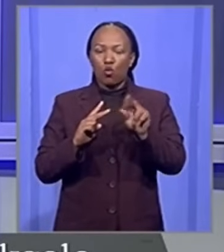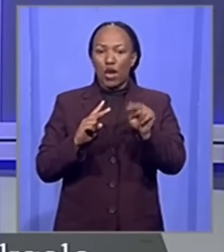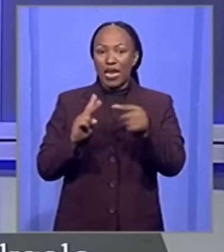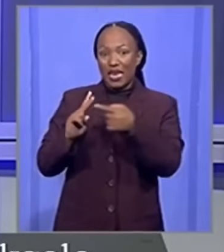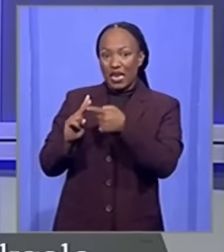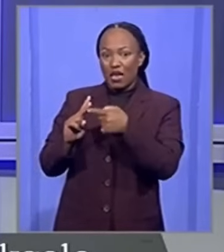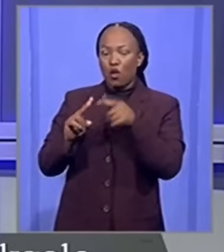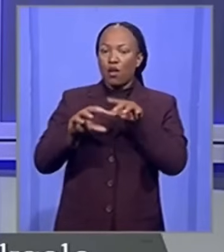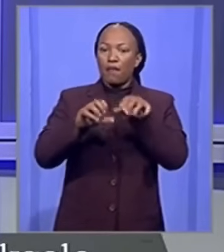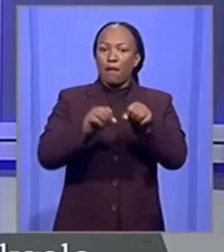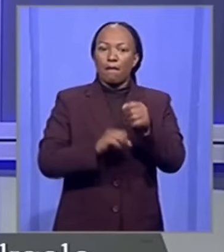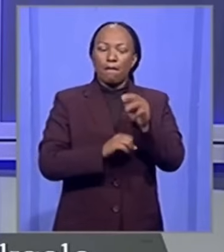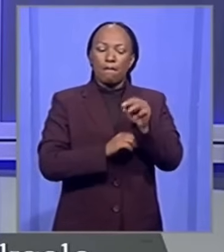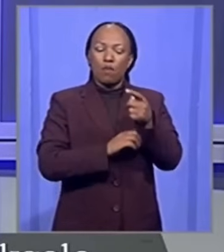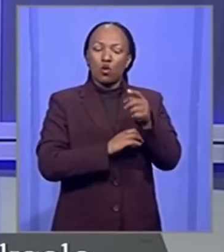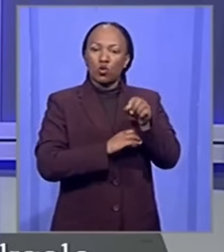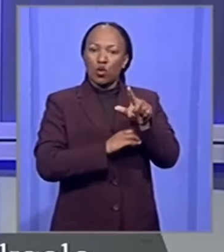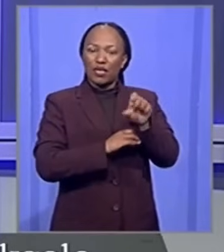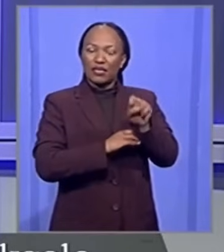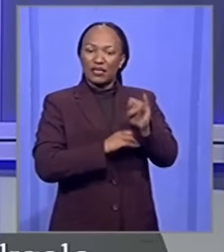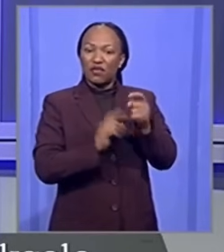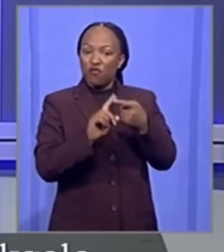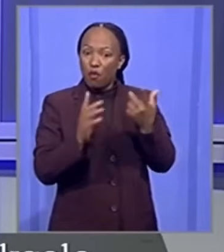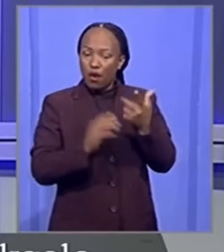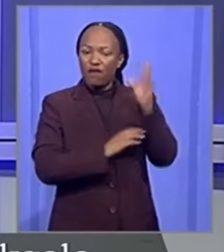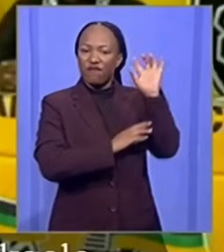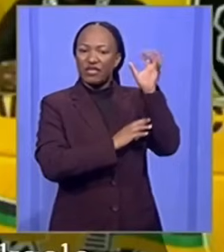sa Mxolisi Dukwana Free State.